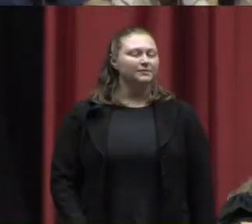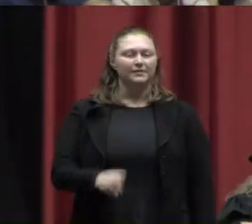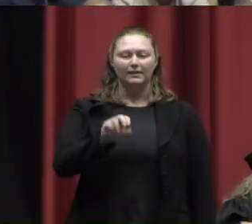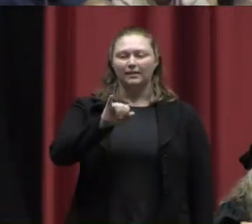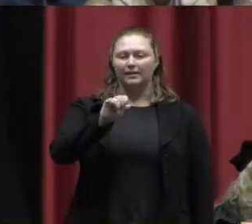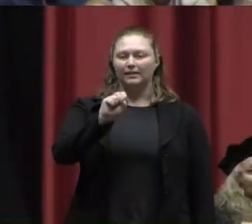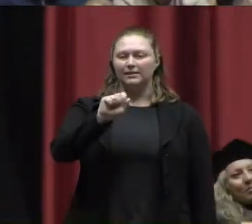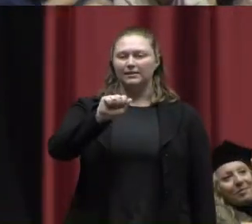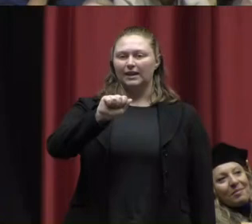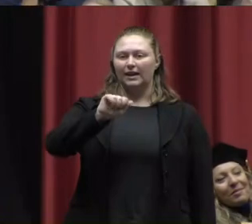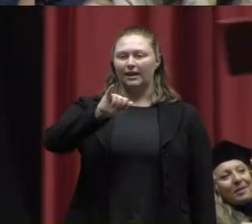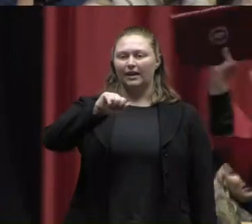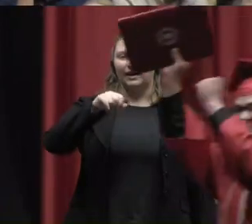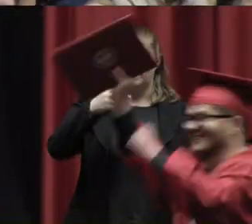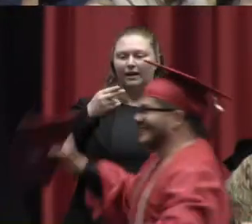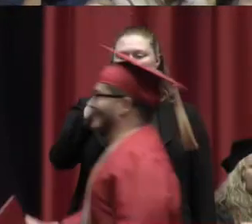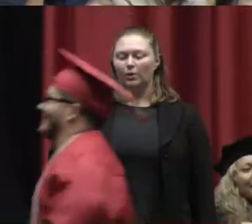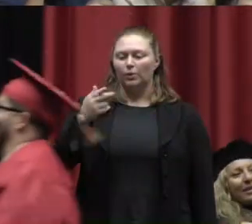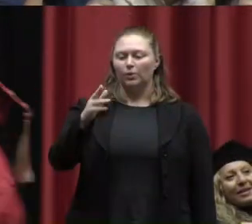Isaiah Padilla.